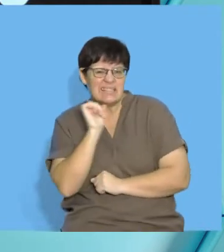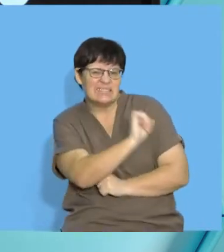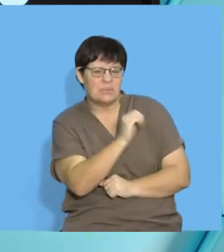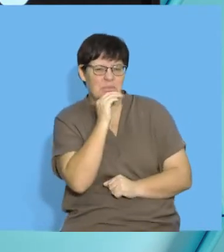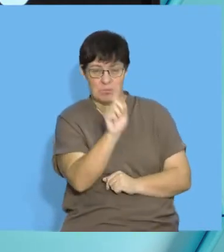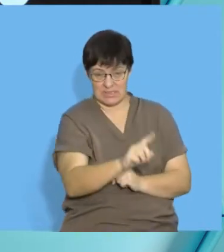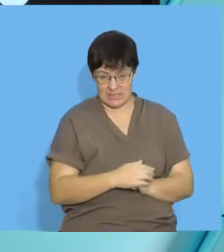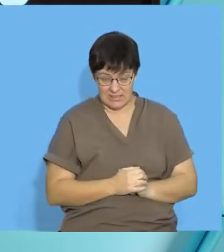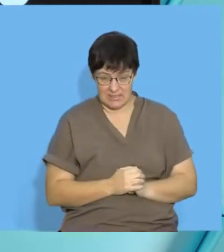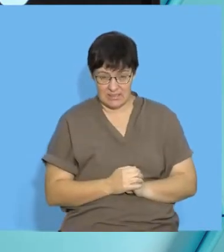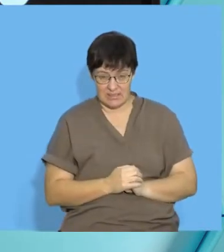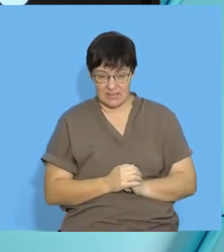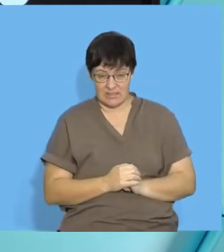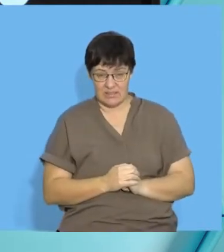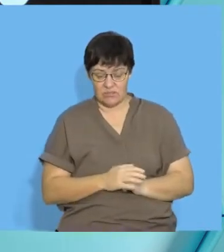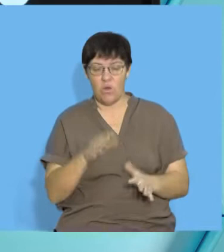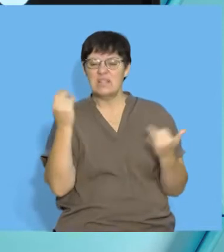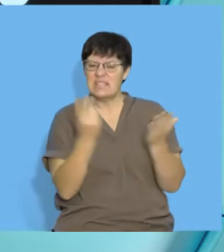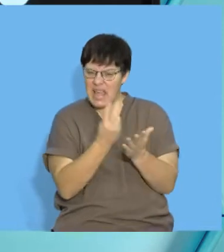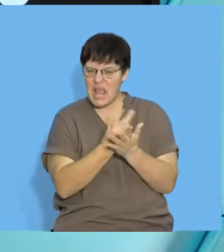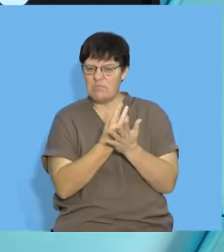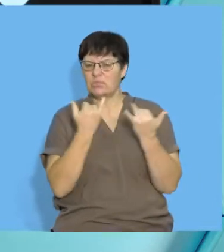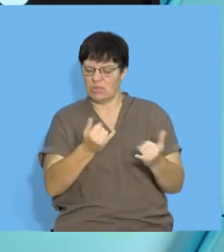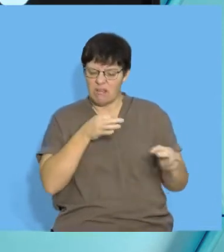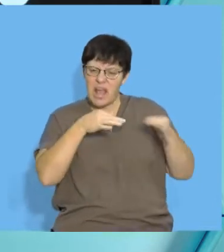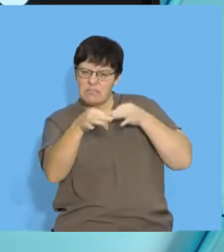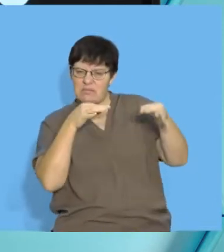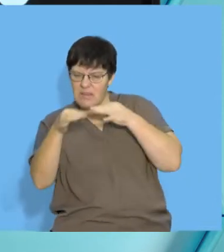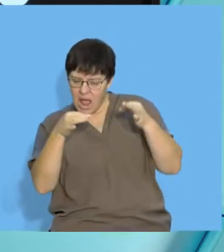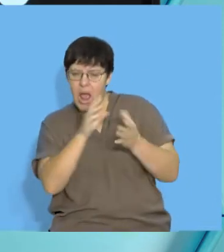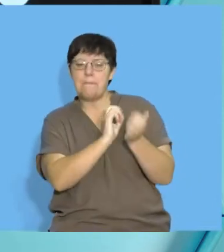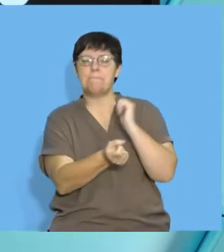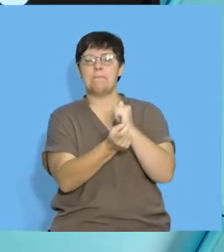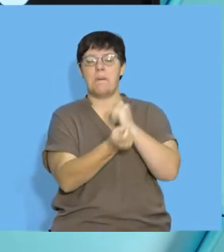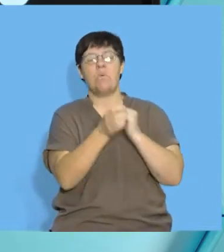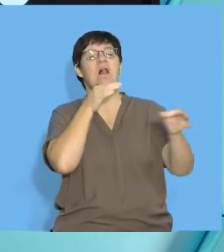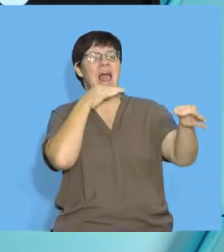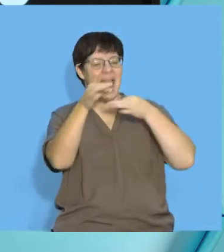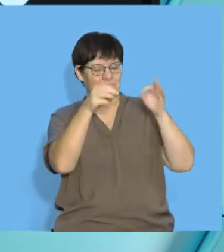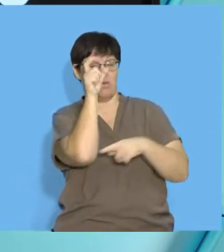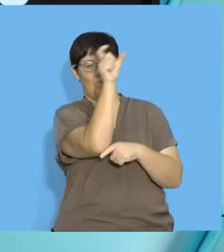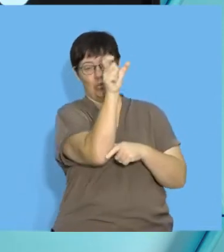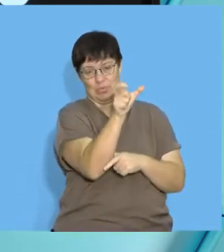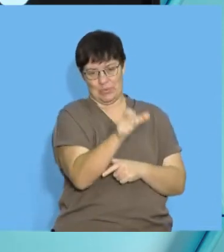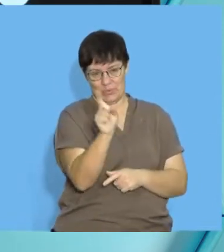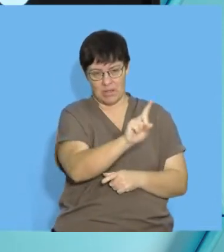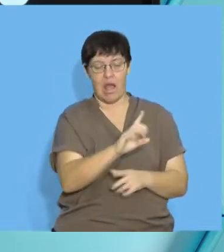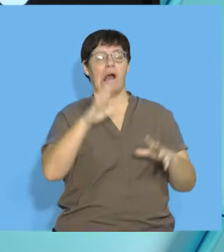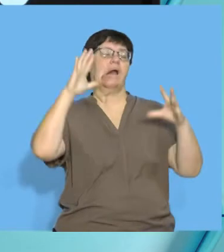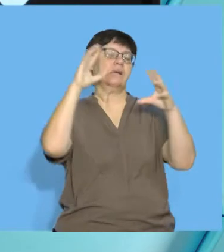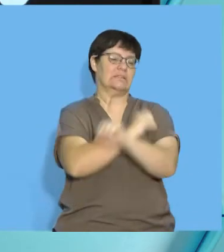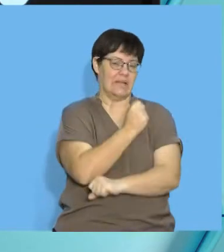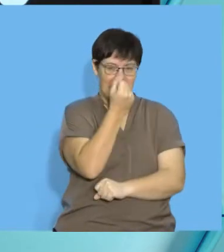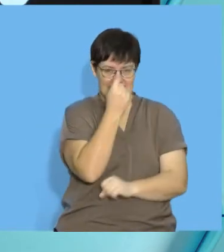we go through, all right, this lesson, so those terms are going to be explained to you, so you'll be able to understand